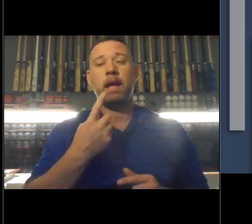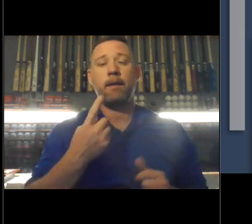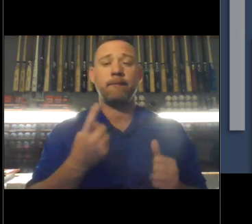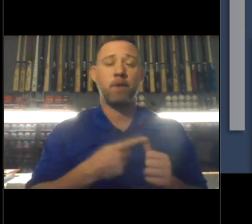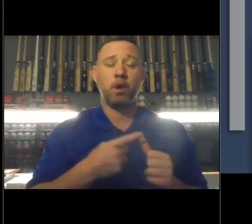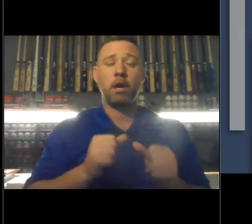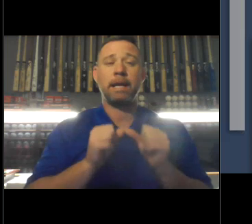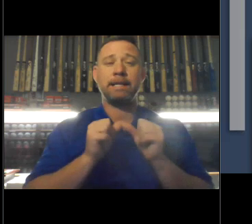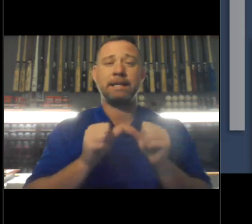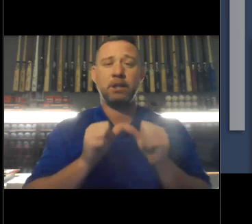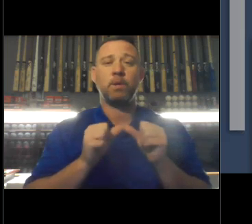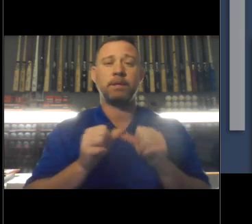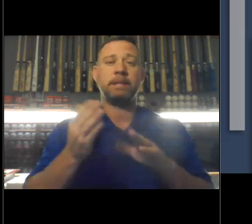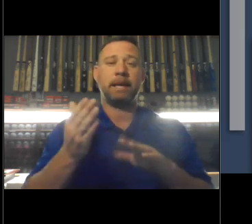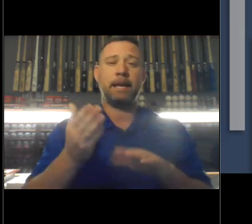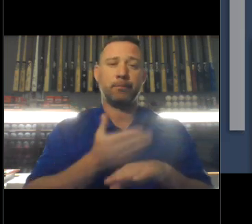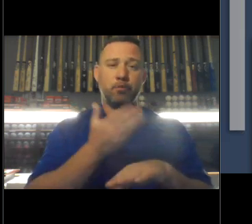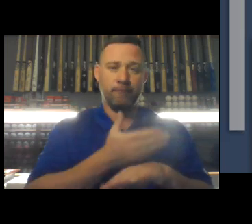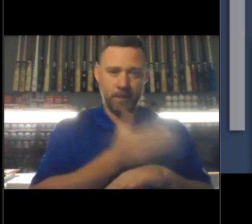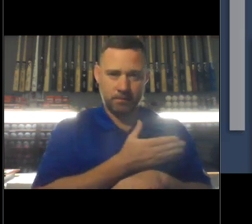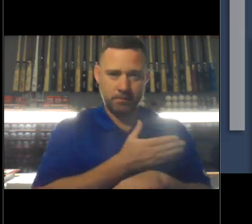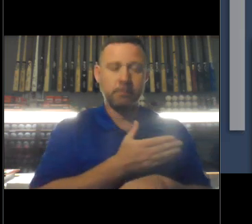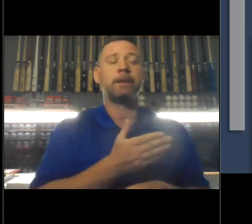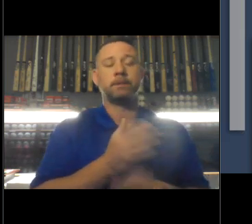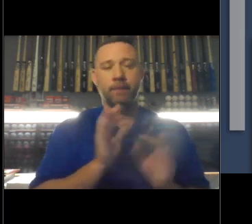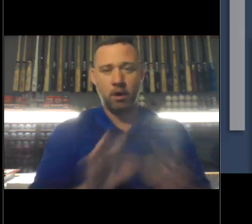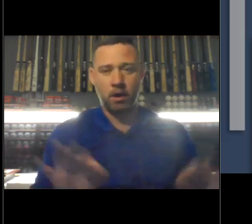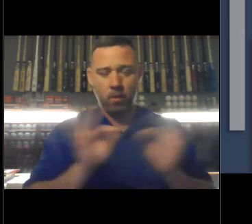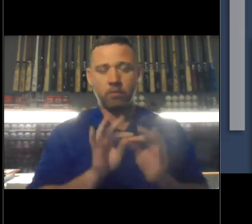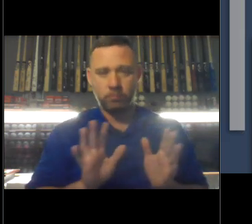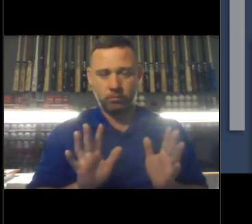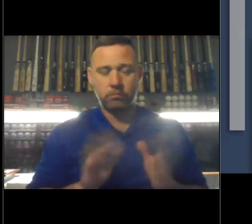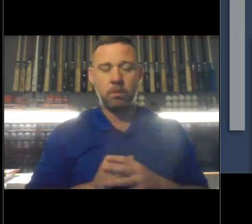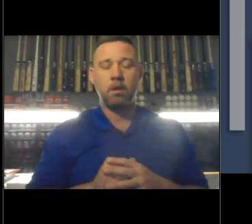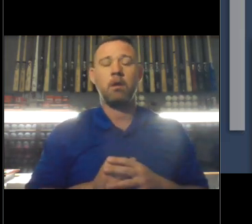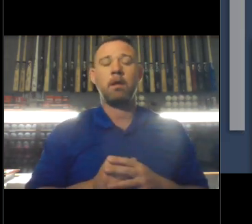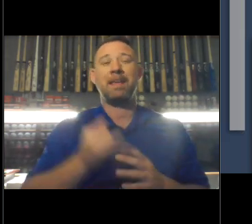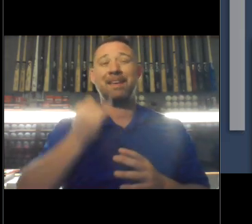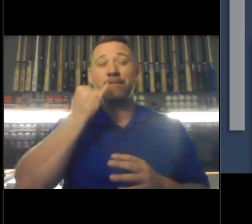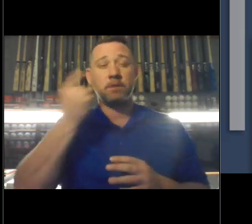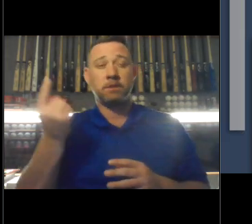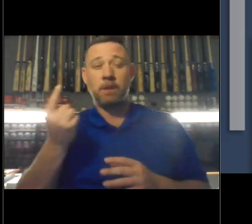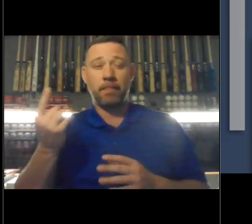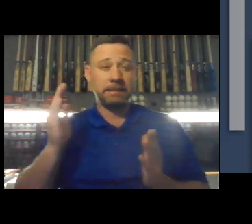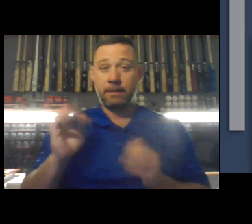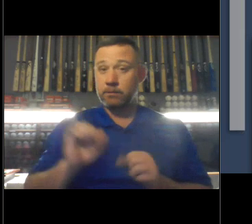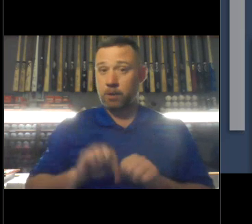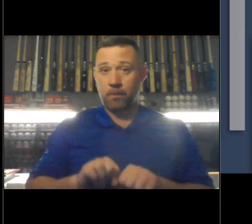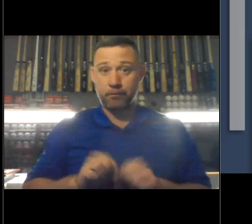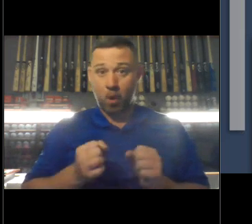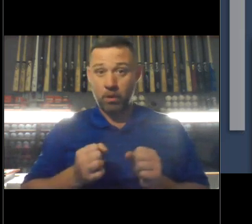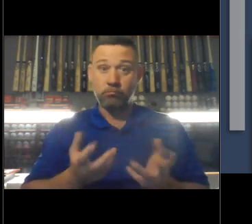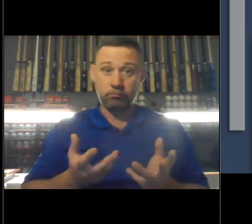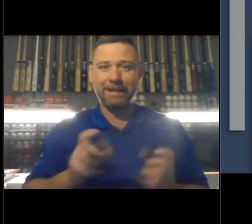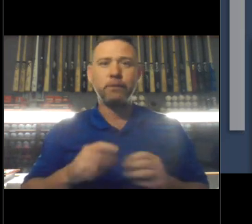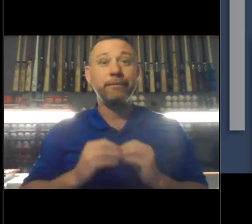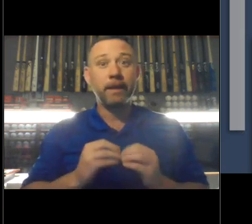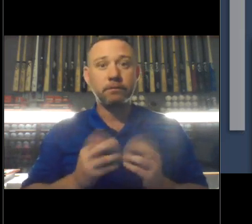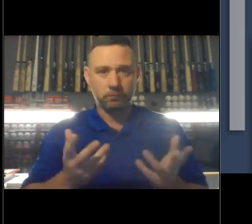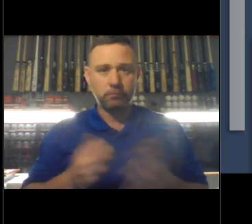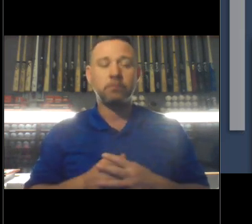continuous improvement is really important, and and if something seems to be broken, it needs to be fixed,